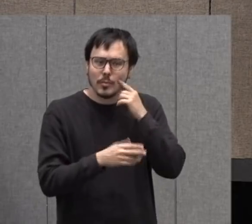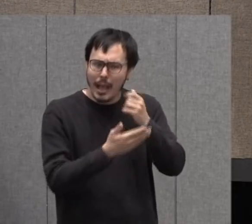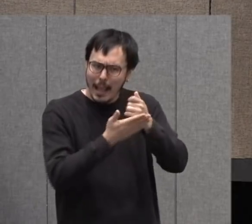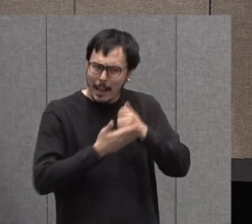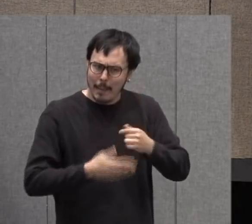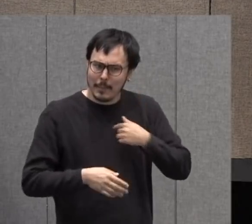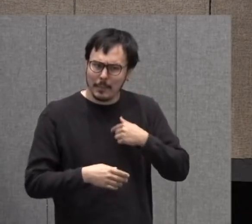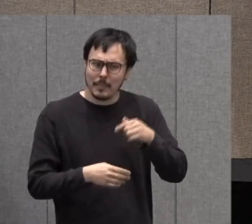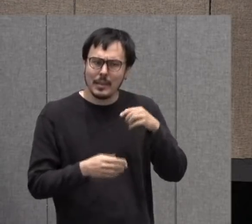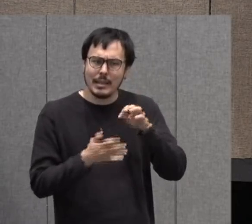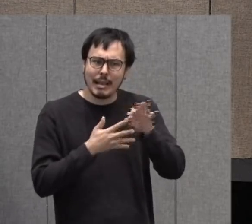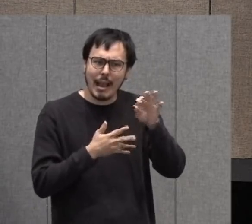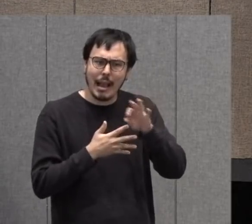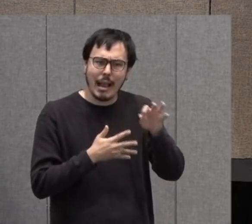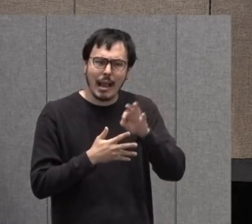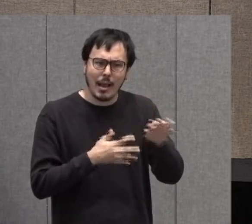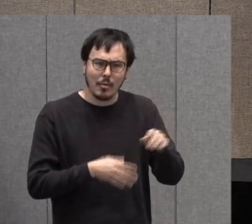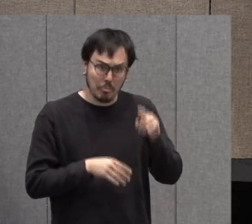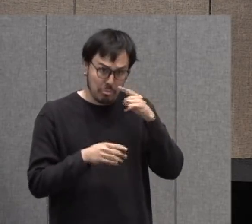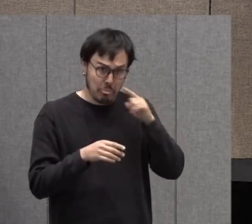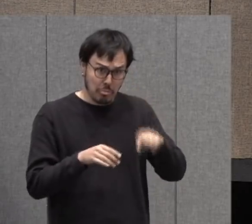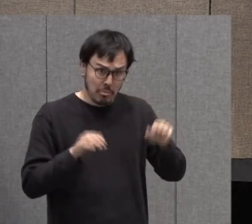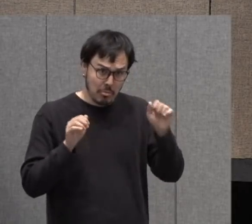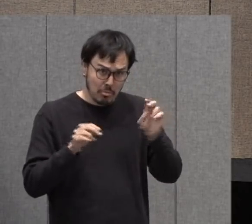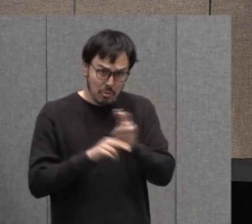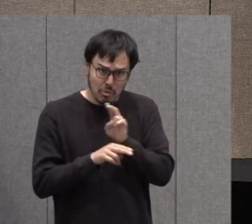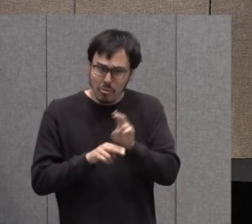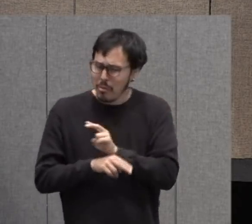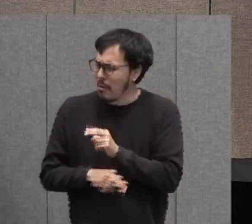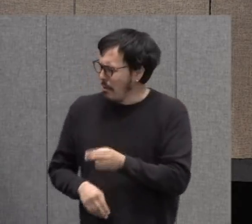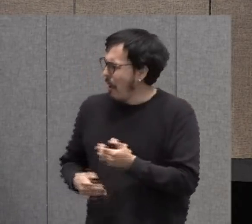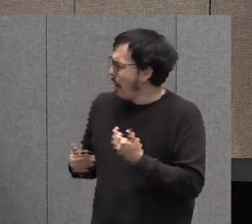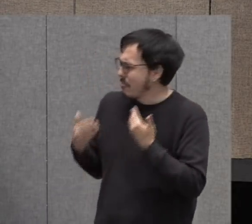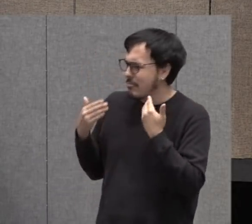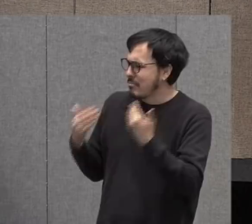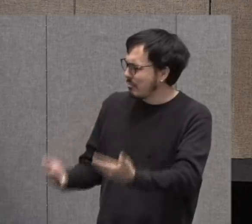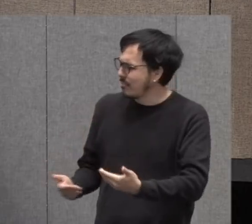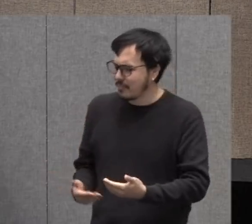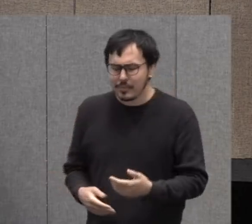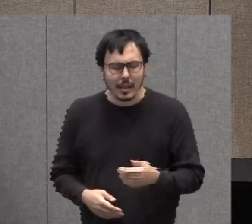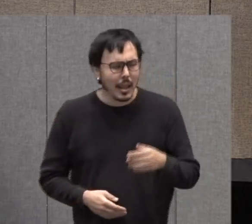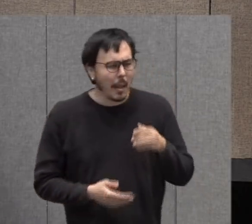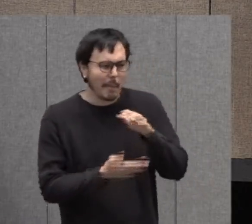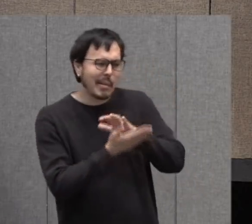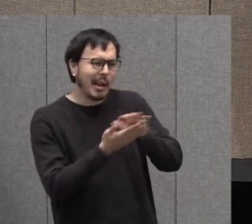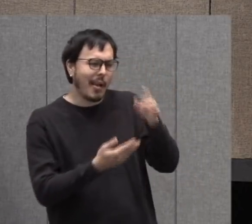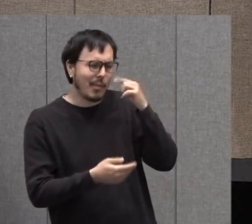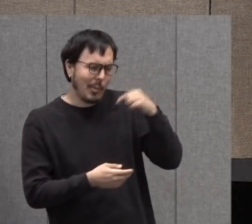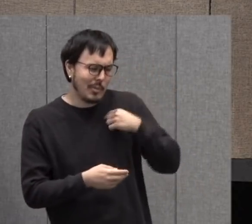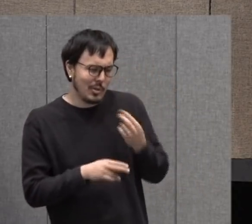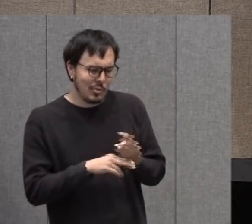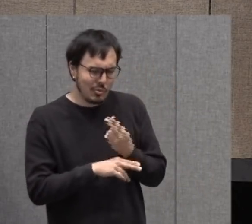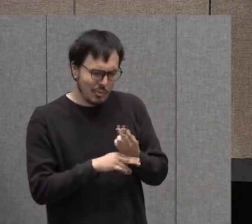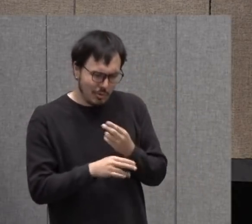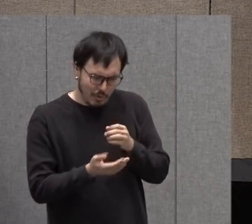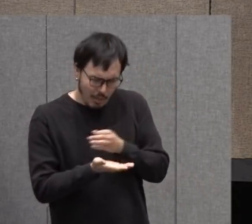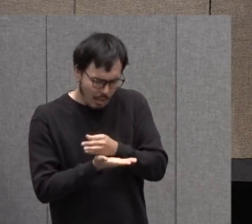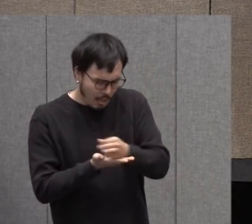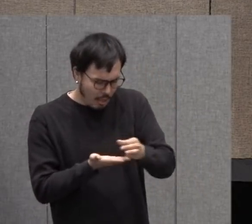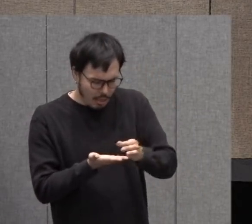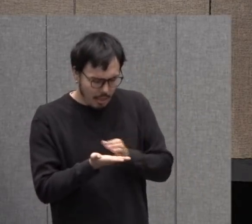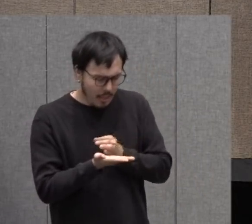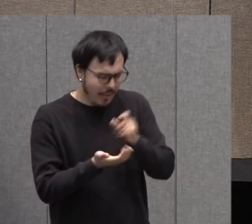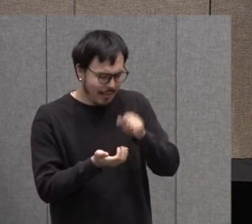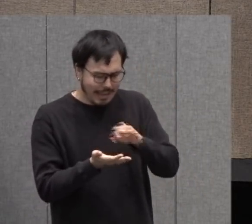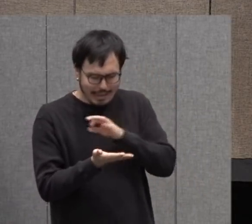Absolutely. I just saw some cotton balls here, and it just helps me because then I have something I can hold on to that I can count